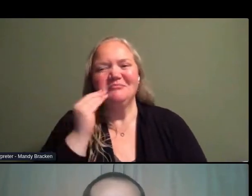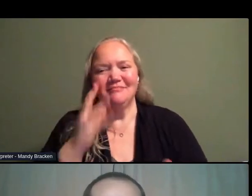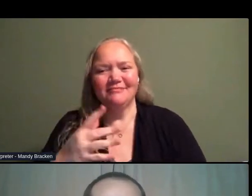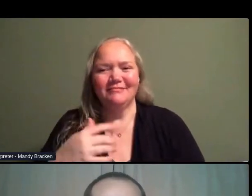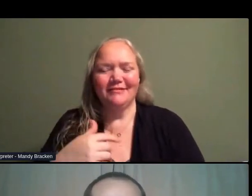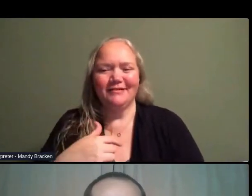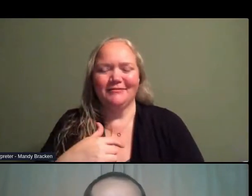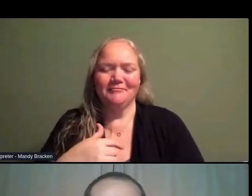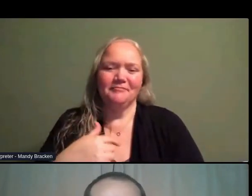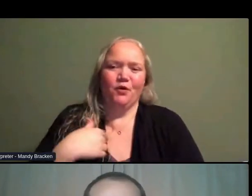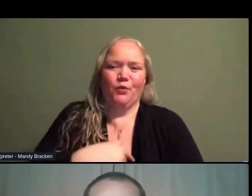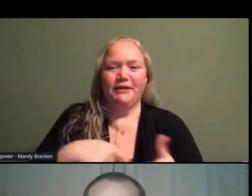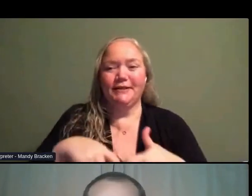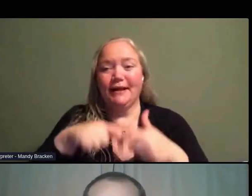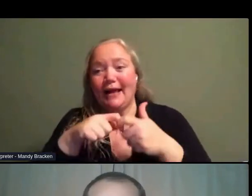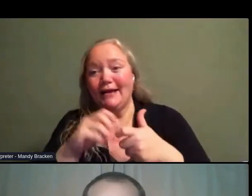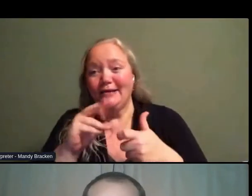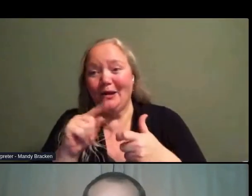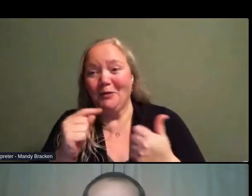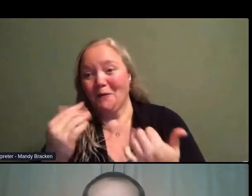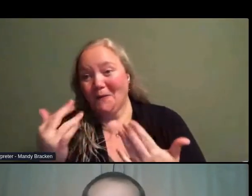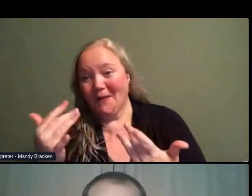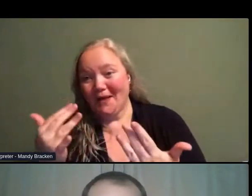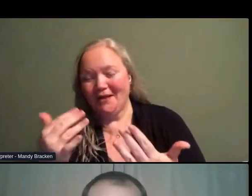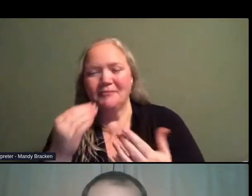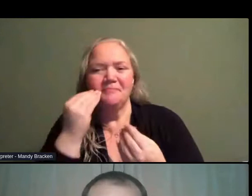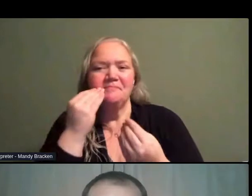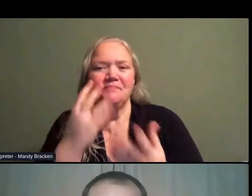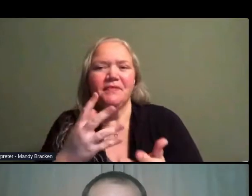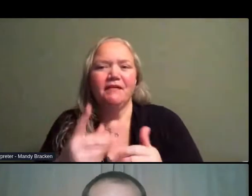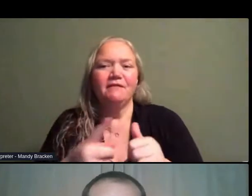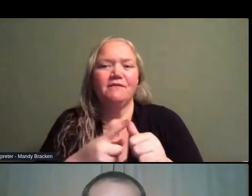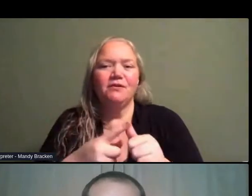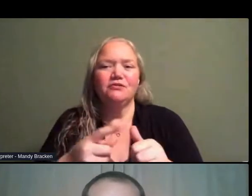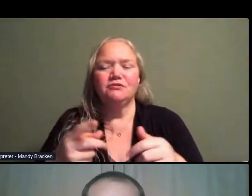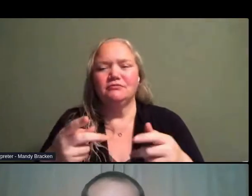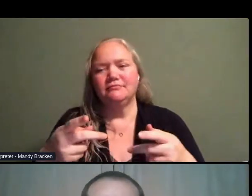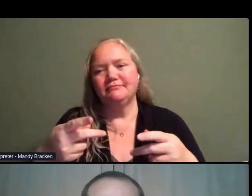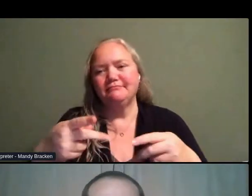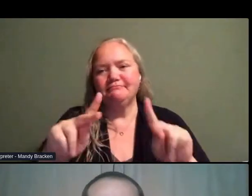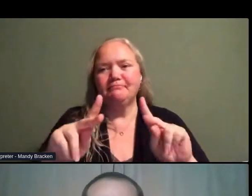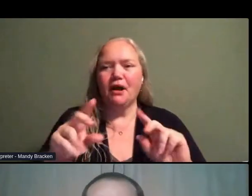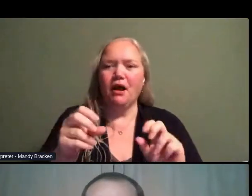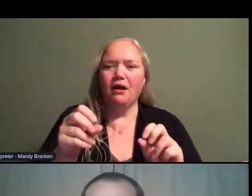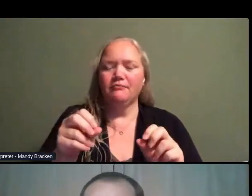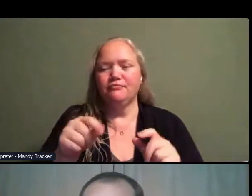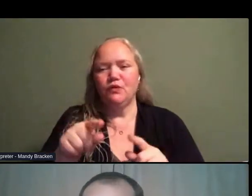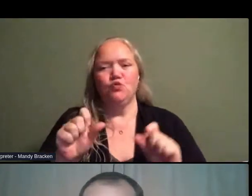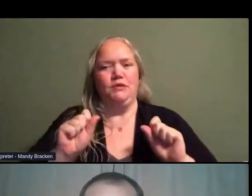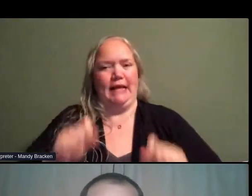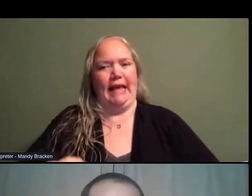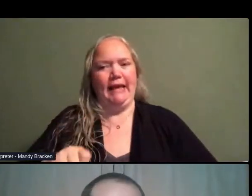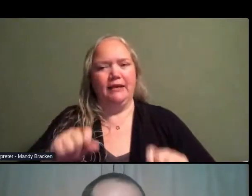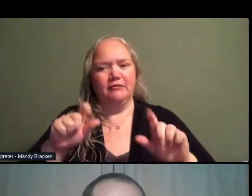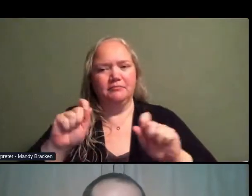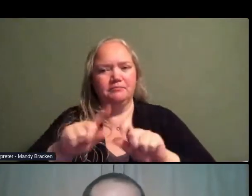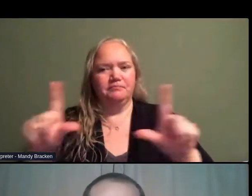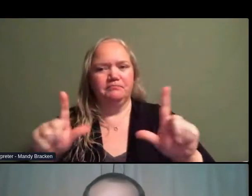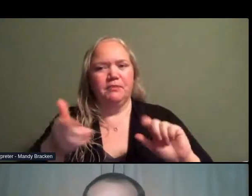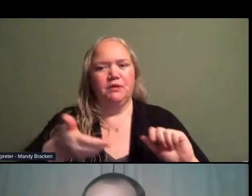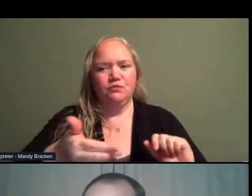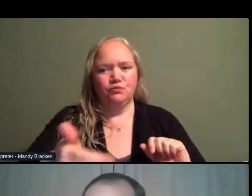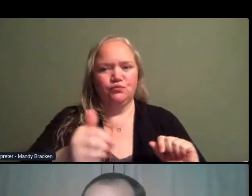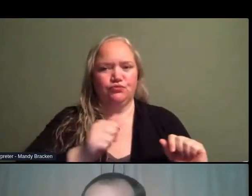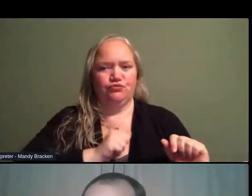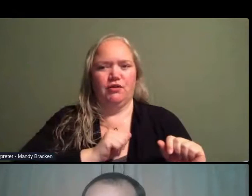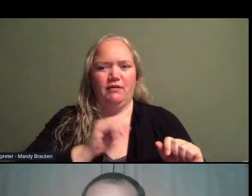by giving you a chance to introduce yourself for those that do not know who you are. And if you are represented by